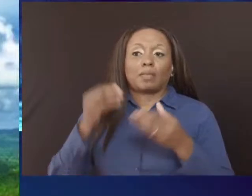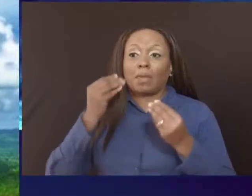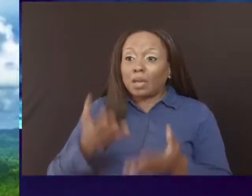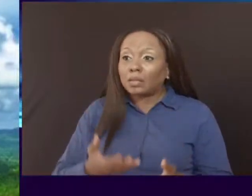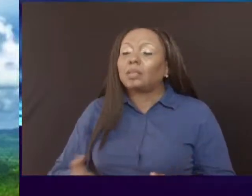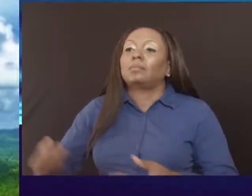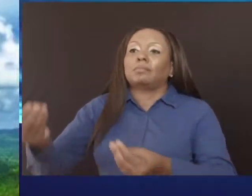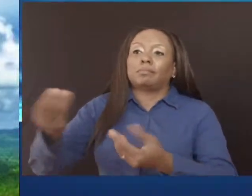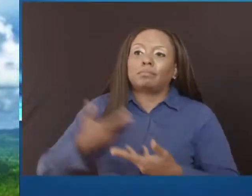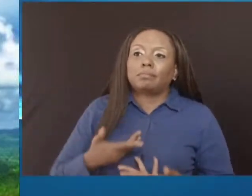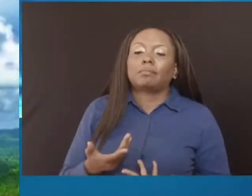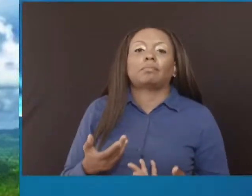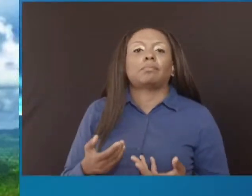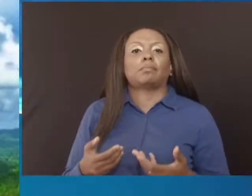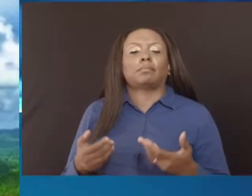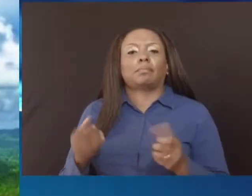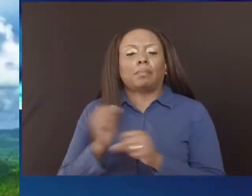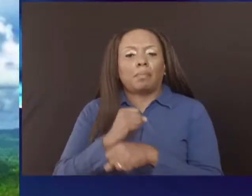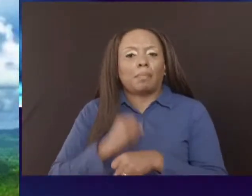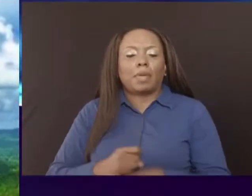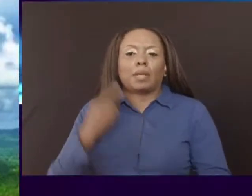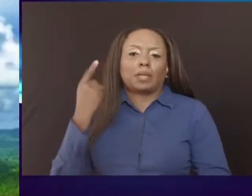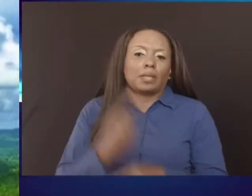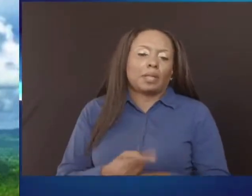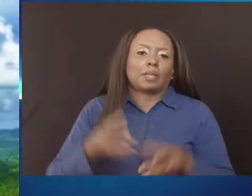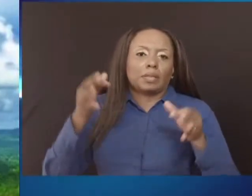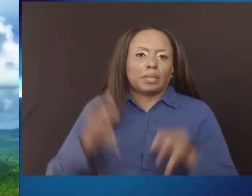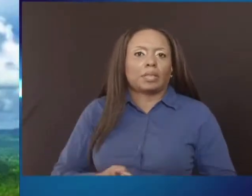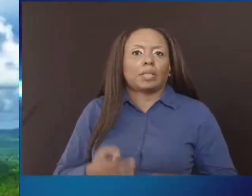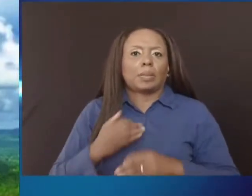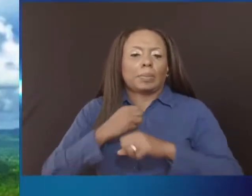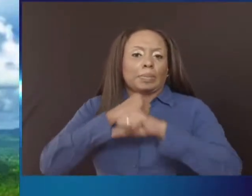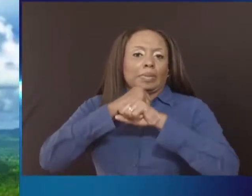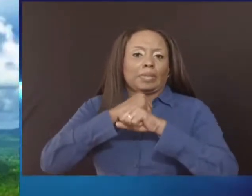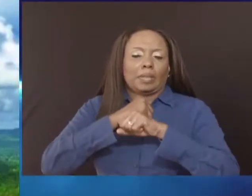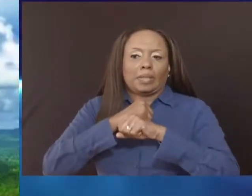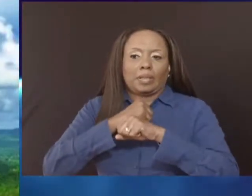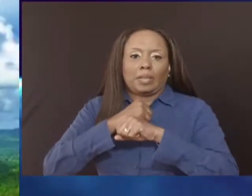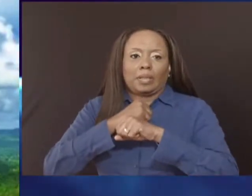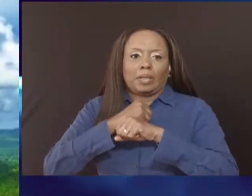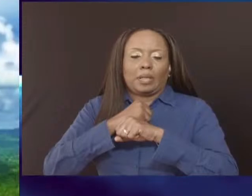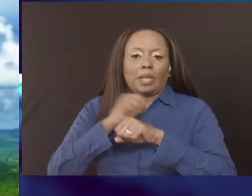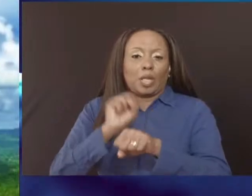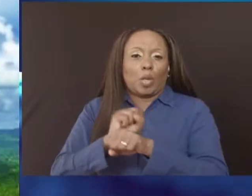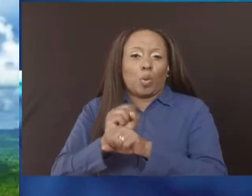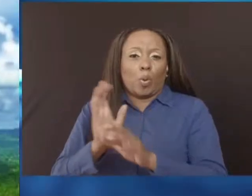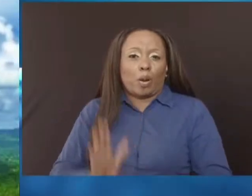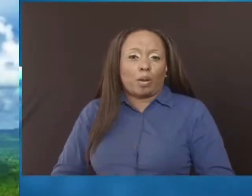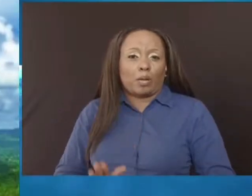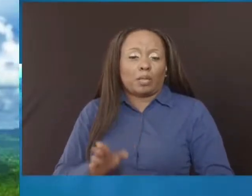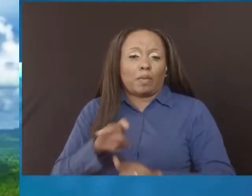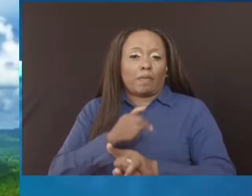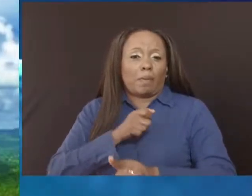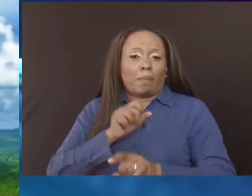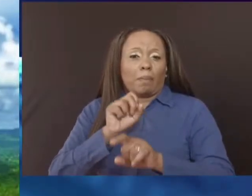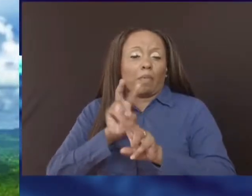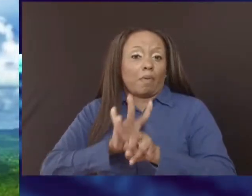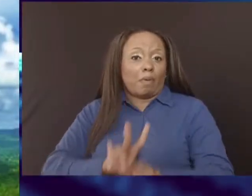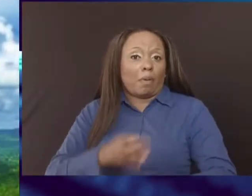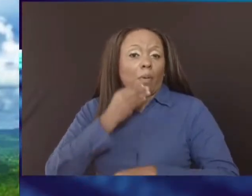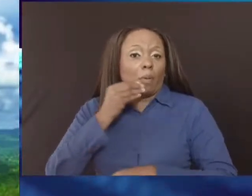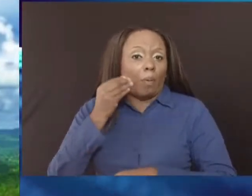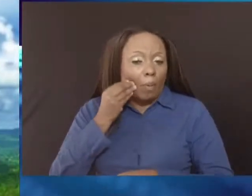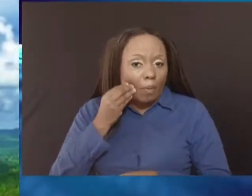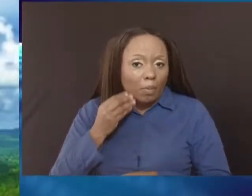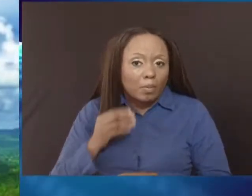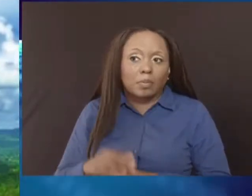the coroner can make an informed decision, certainly to protect not only the death care workers at the funeral home, but also the